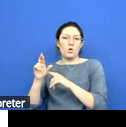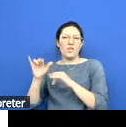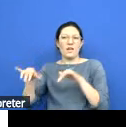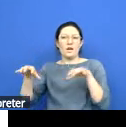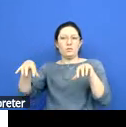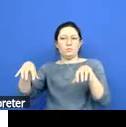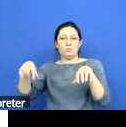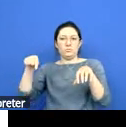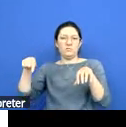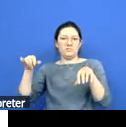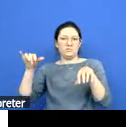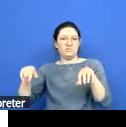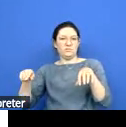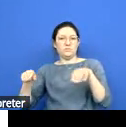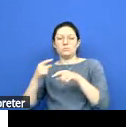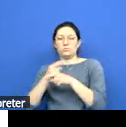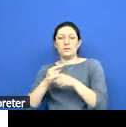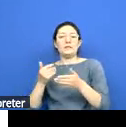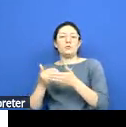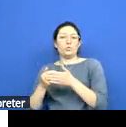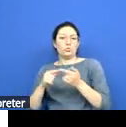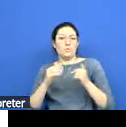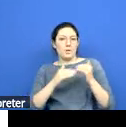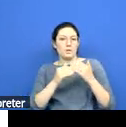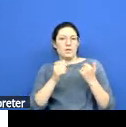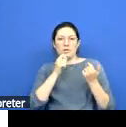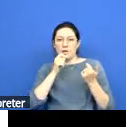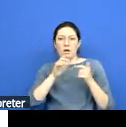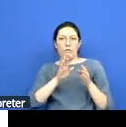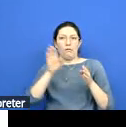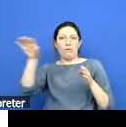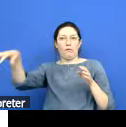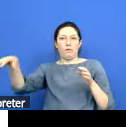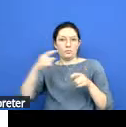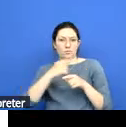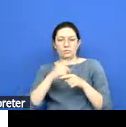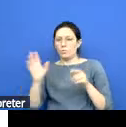it was actually next to the building and not up by the street. Yeah. Thank you.